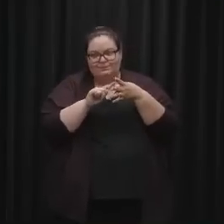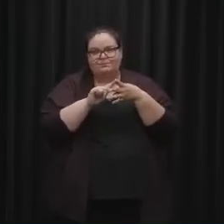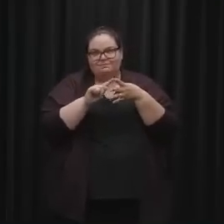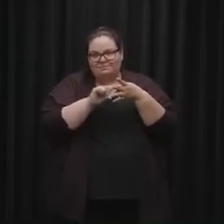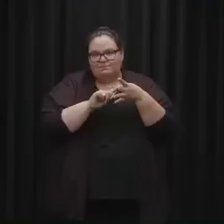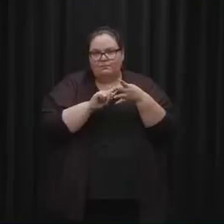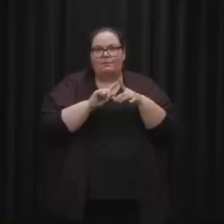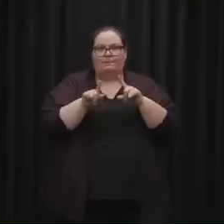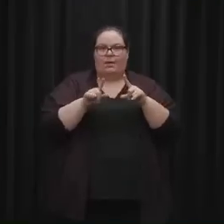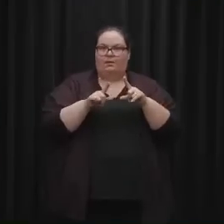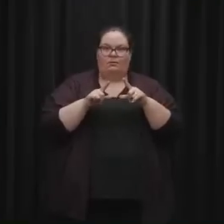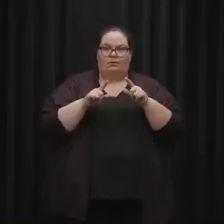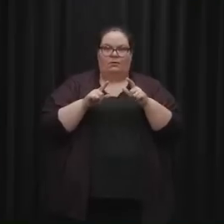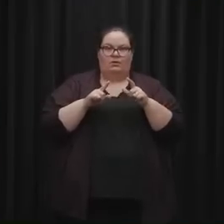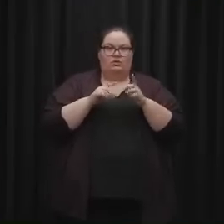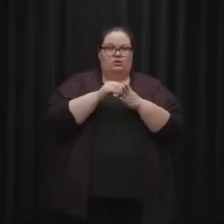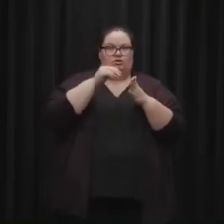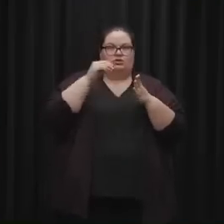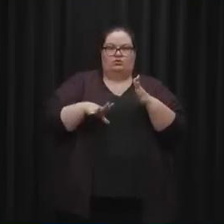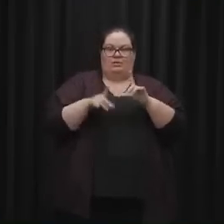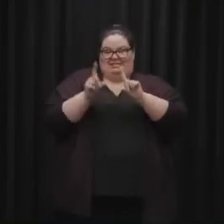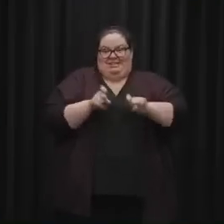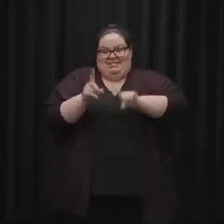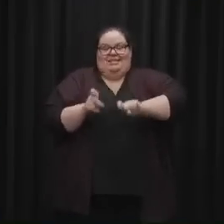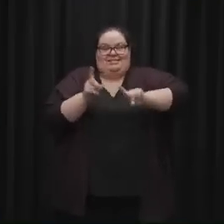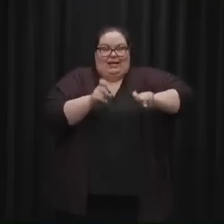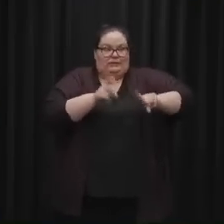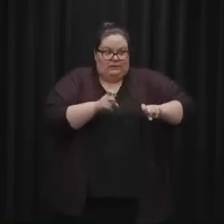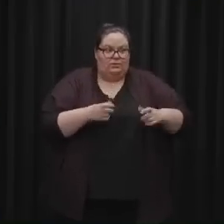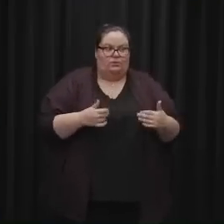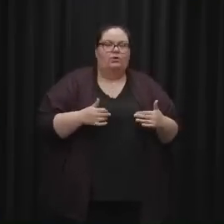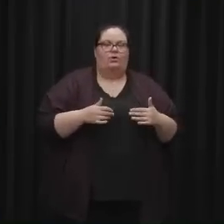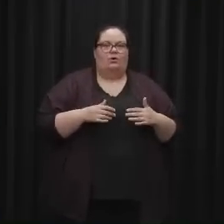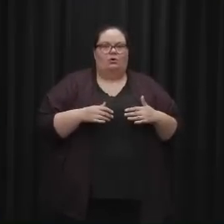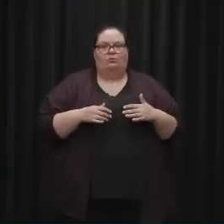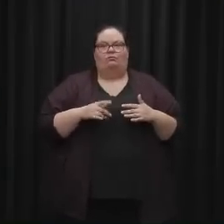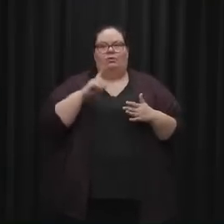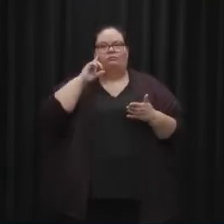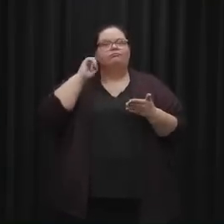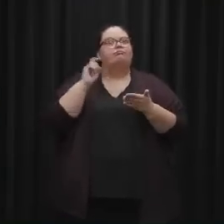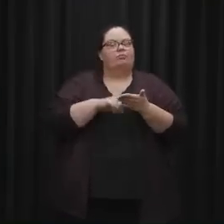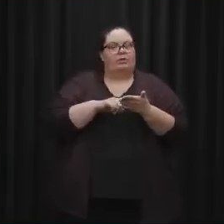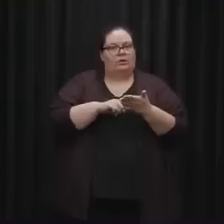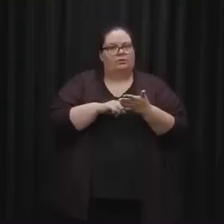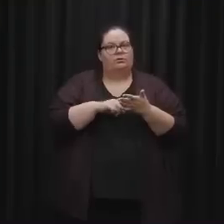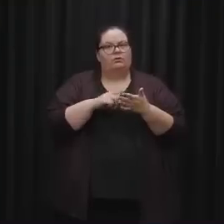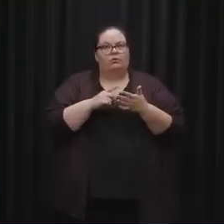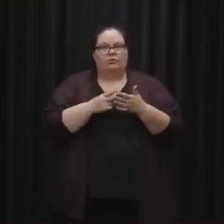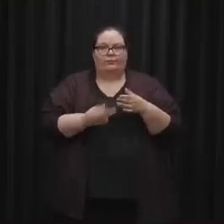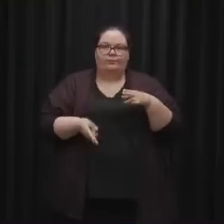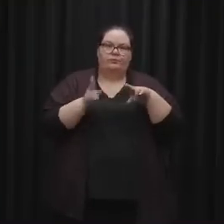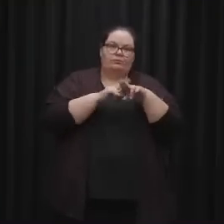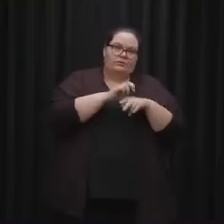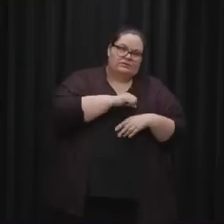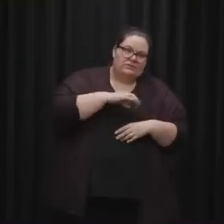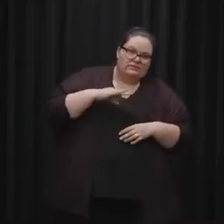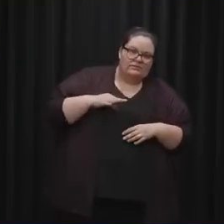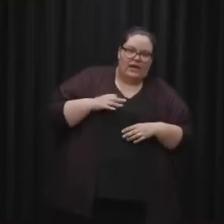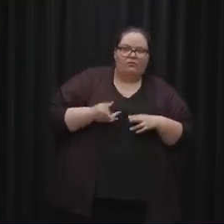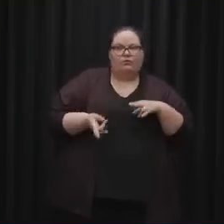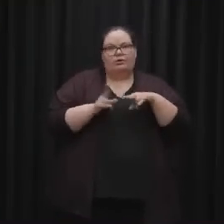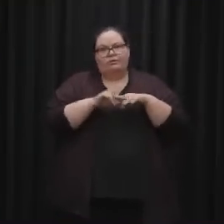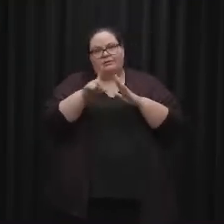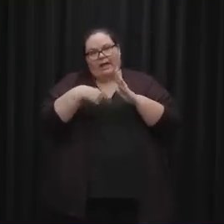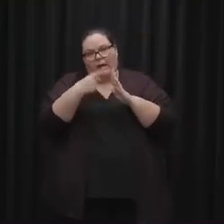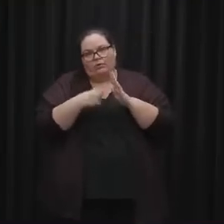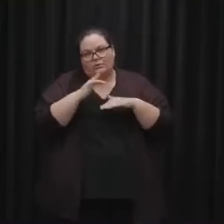really had to do with a surge in students that were being tested, and we have addressed that by increasing capacity, increasing the hours,